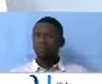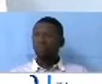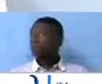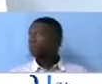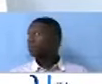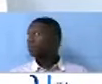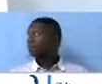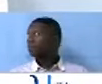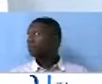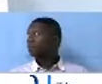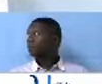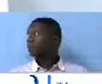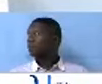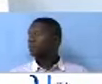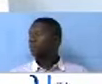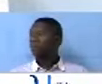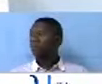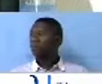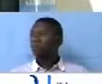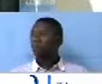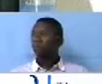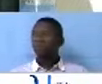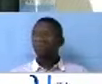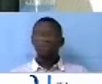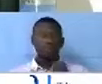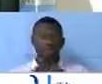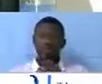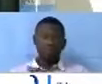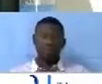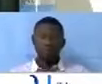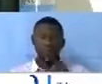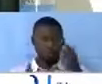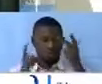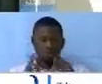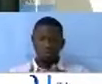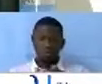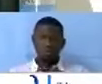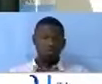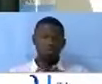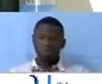Mr. Wari, something may not be lawful, but does it mean it is criminal?